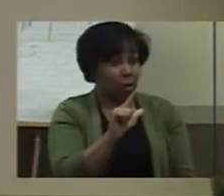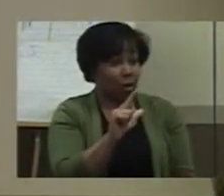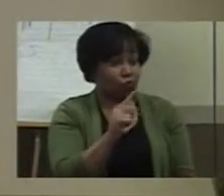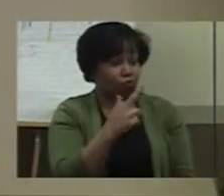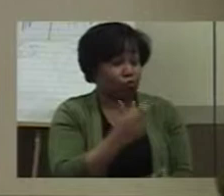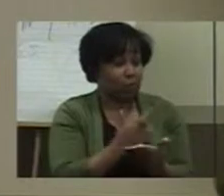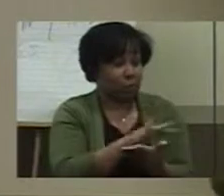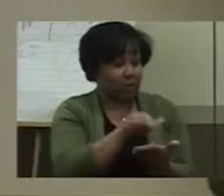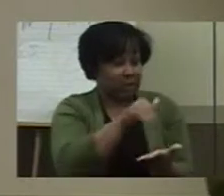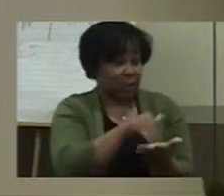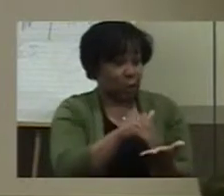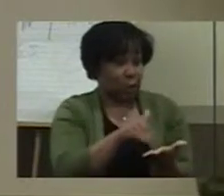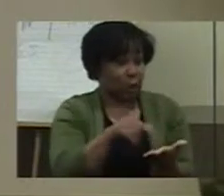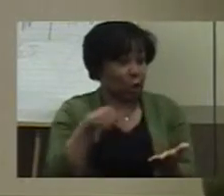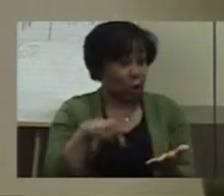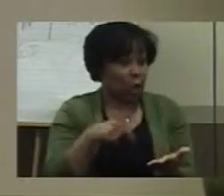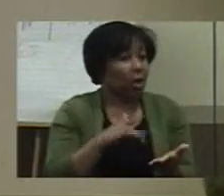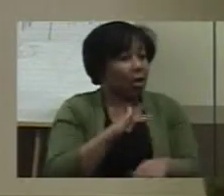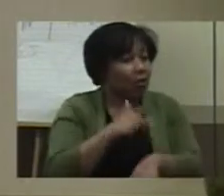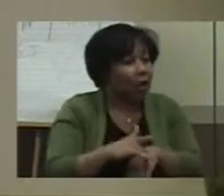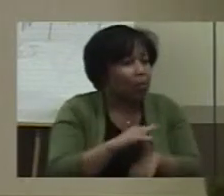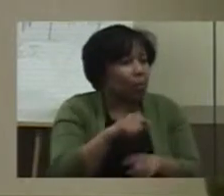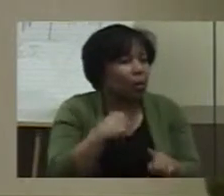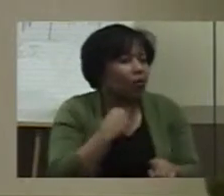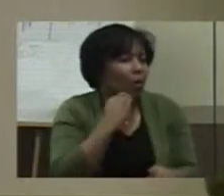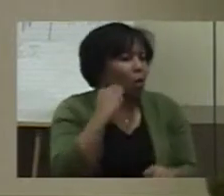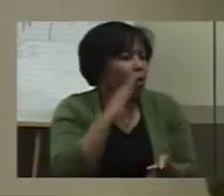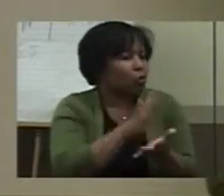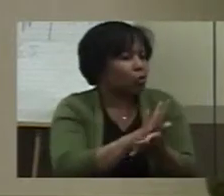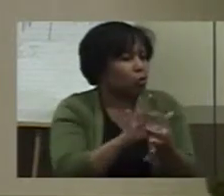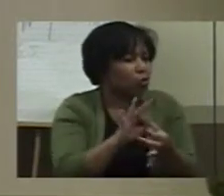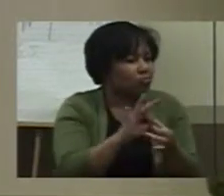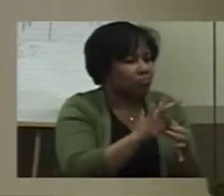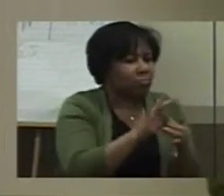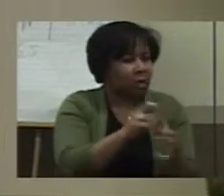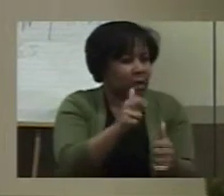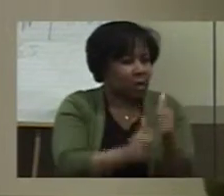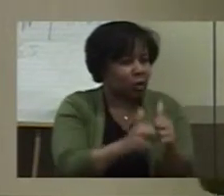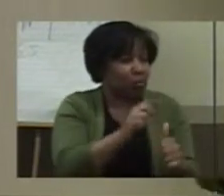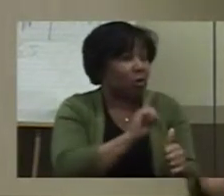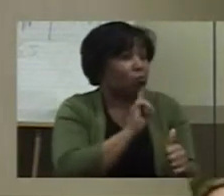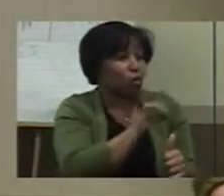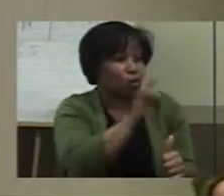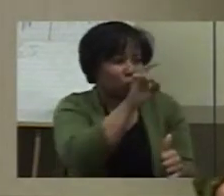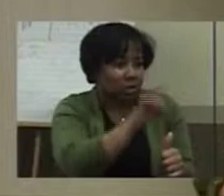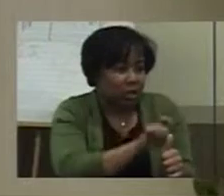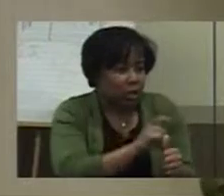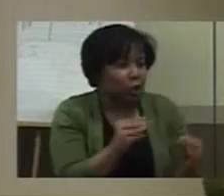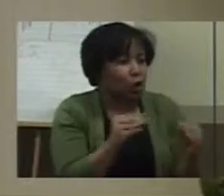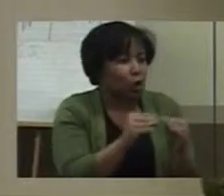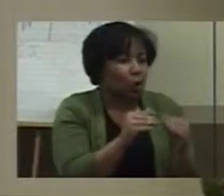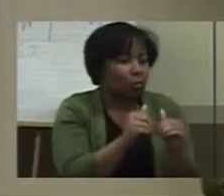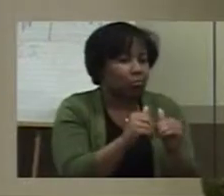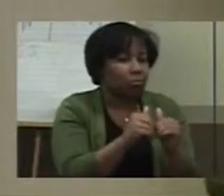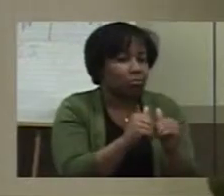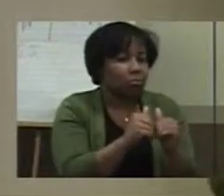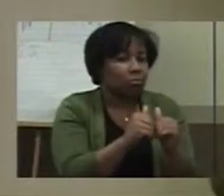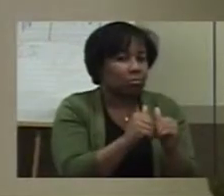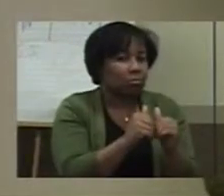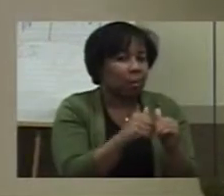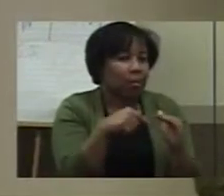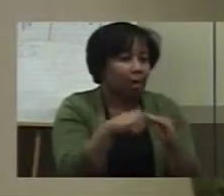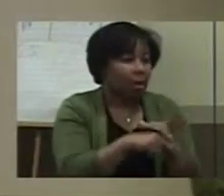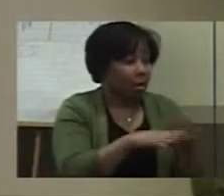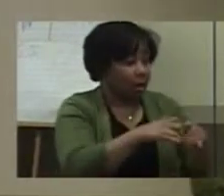a support when there's homeschool types of issues. You really need to go beyond